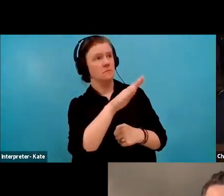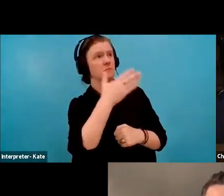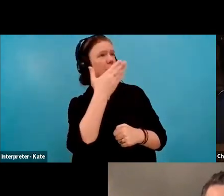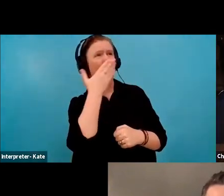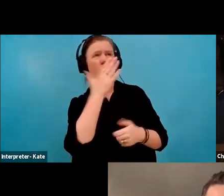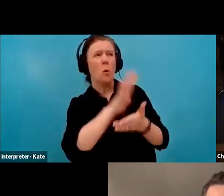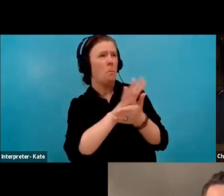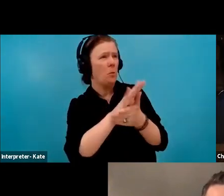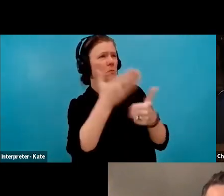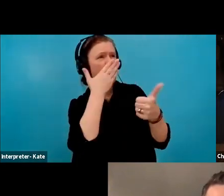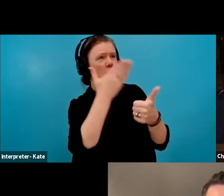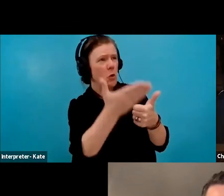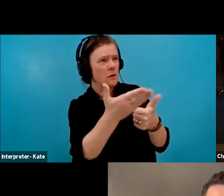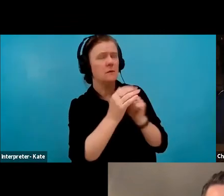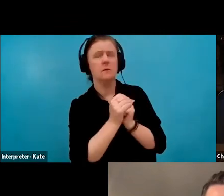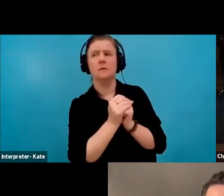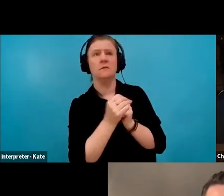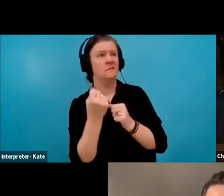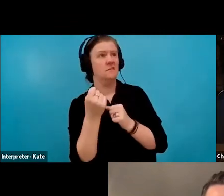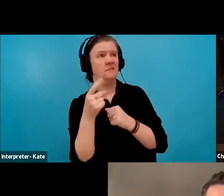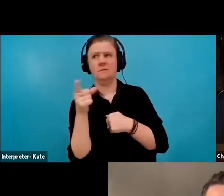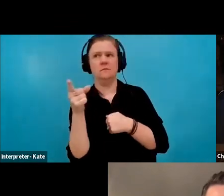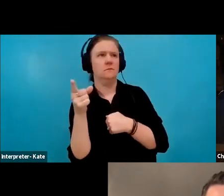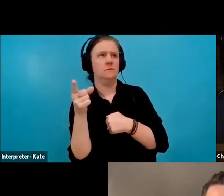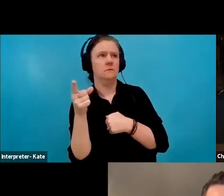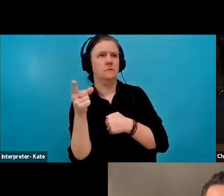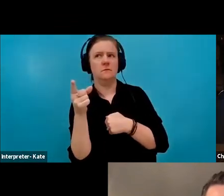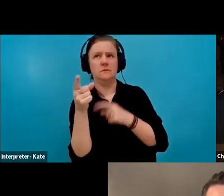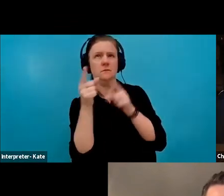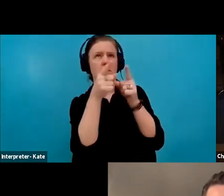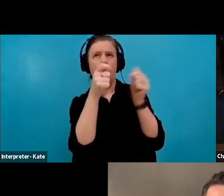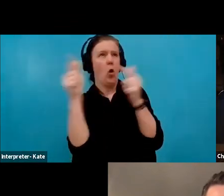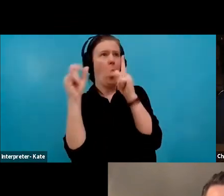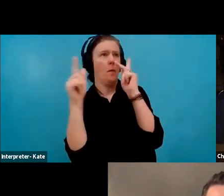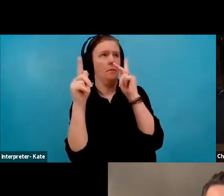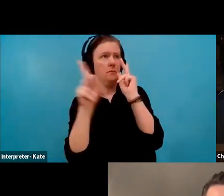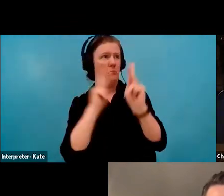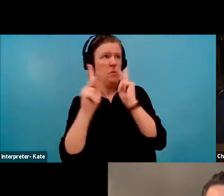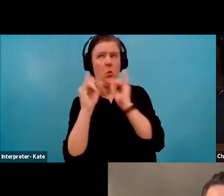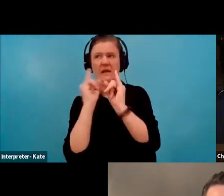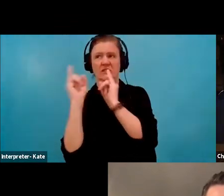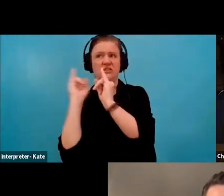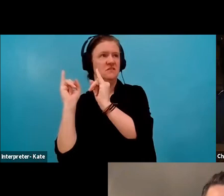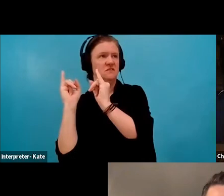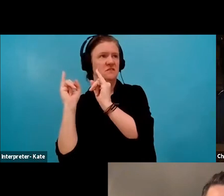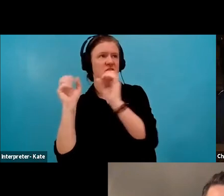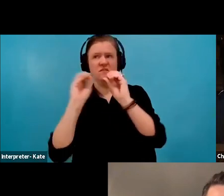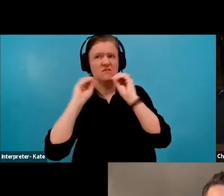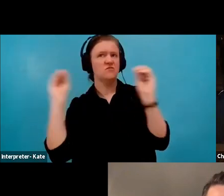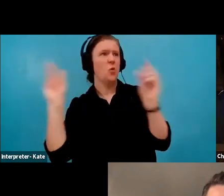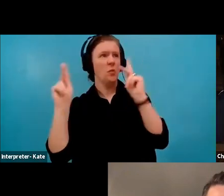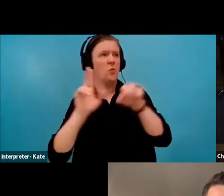Access. However, this film does not show anyone using accessible or assistive